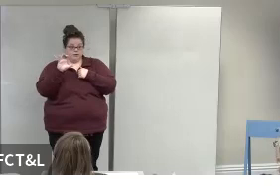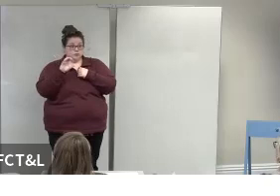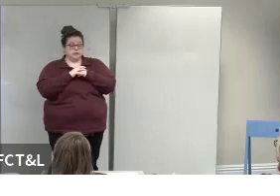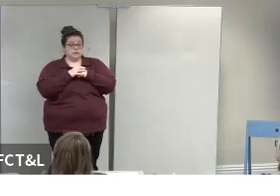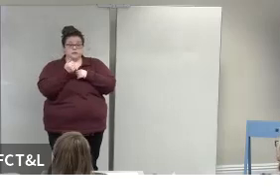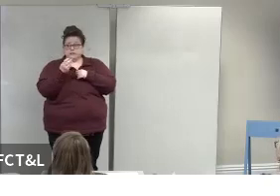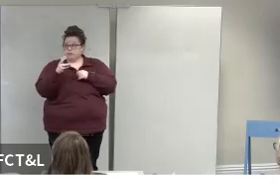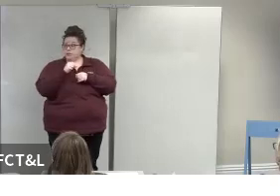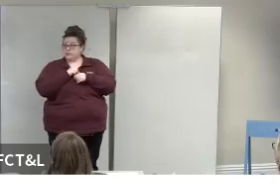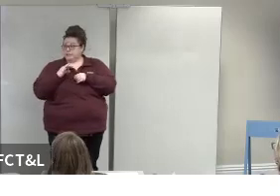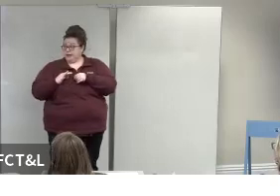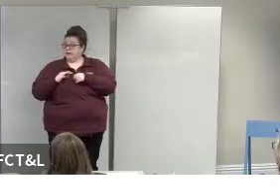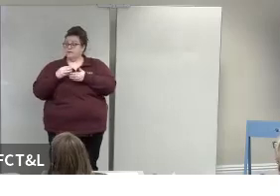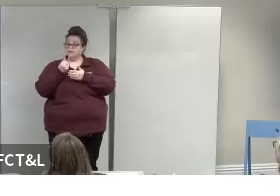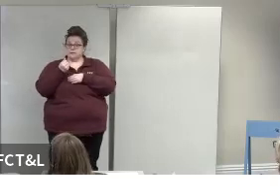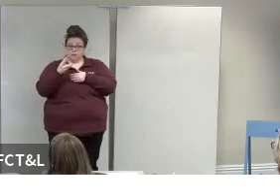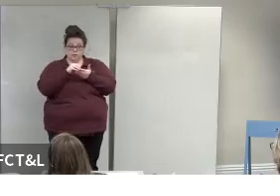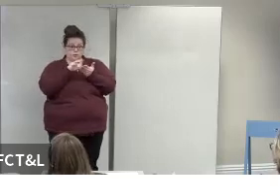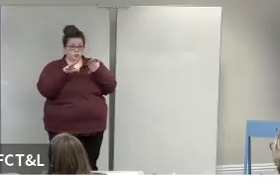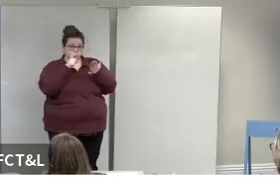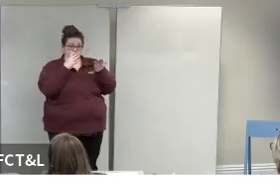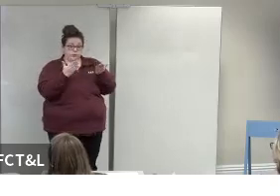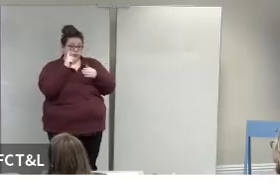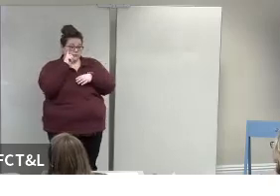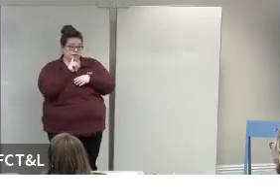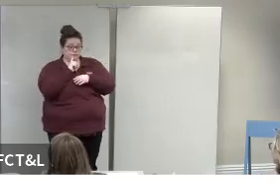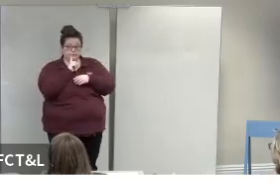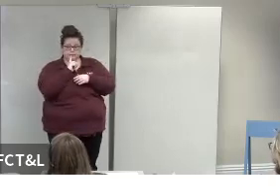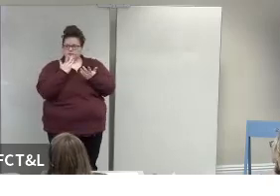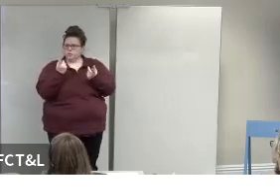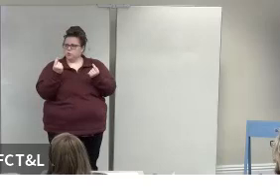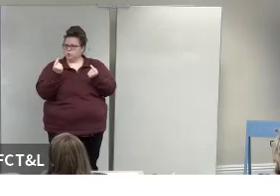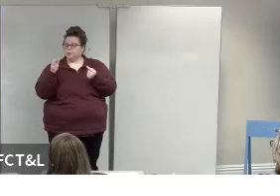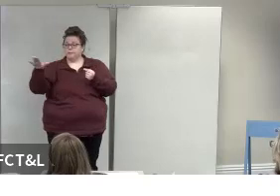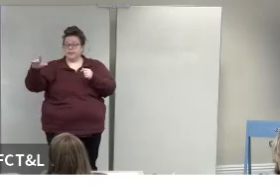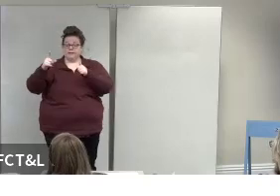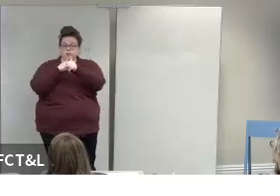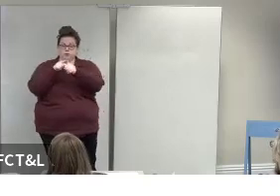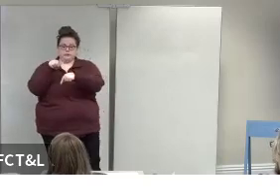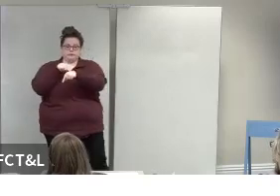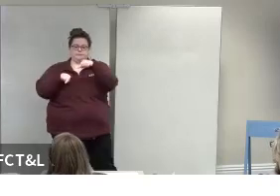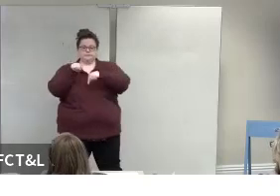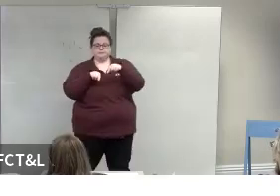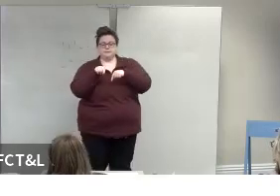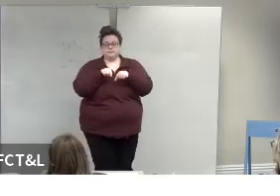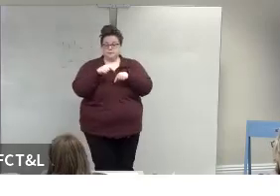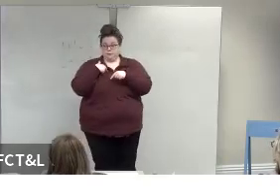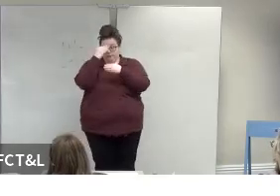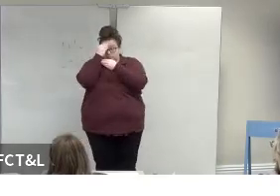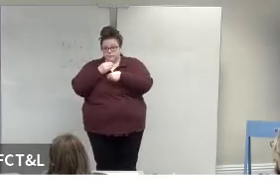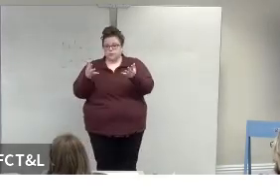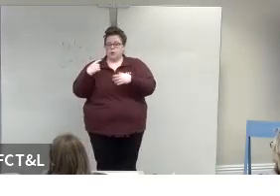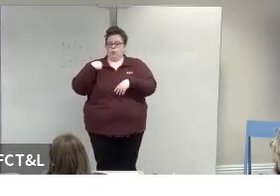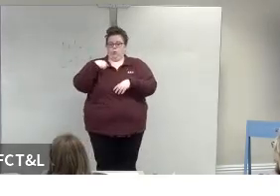You have several deaf and hard of hearing faculty and staff that are employed here. And I did want